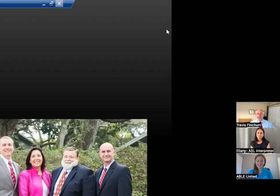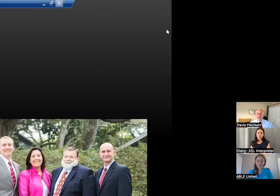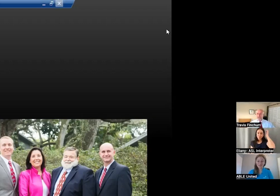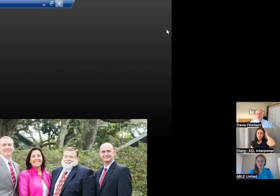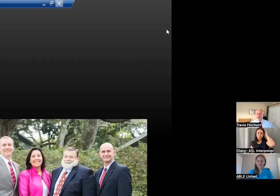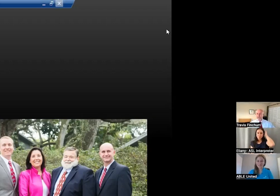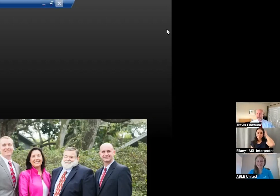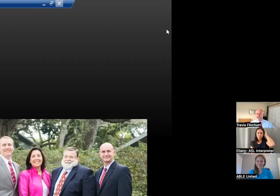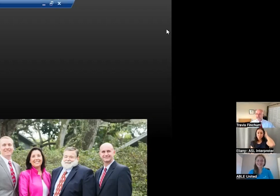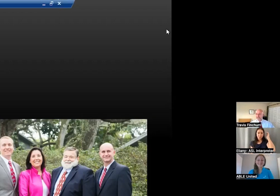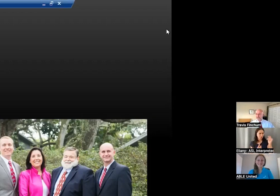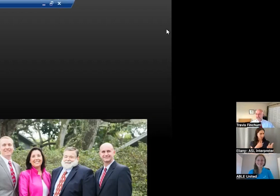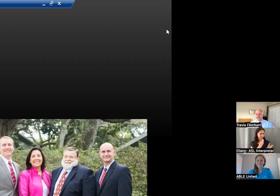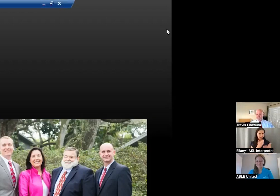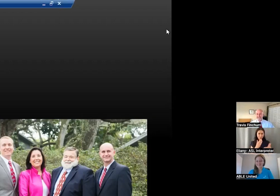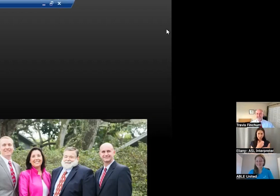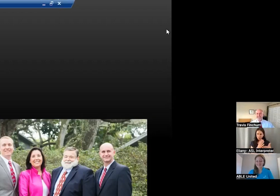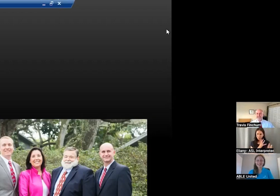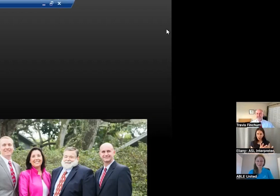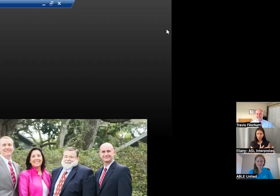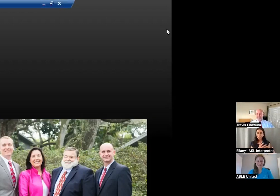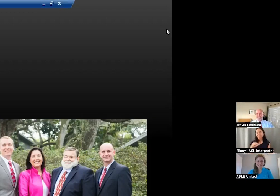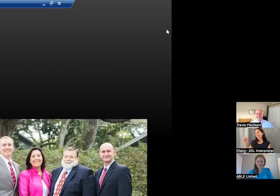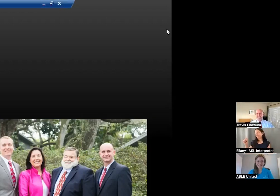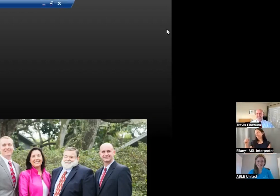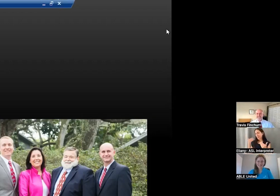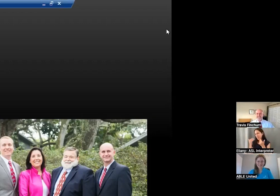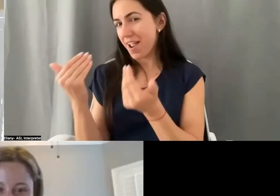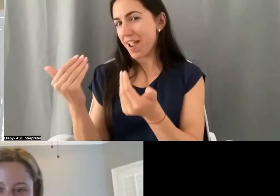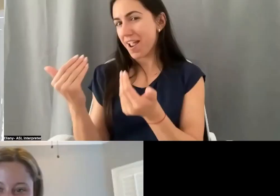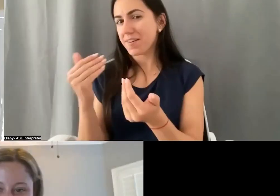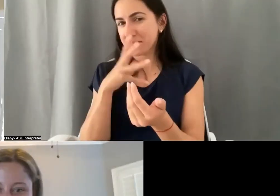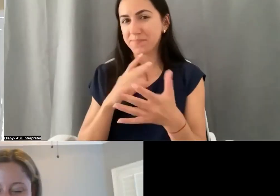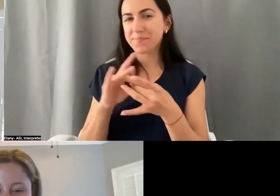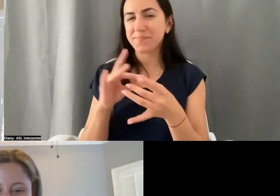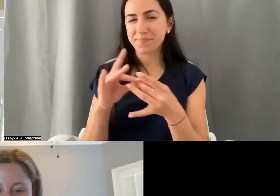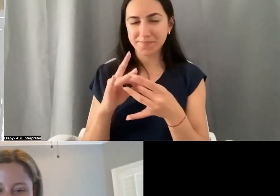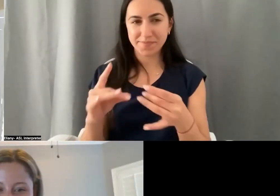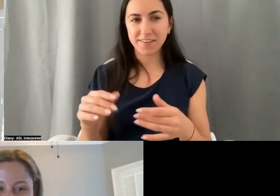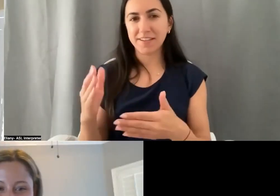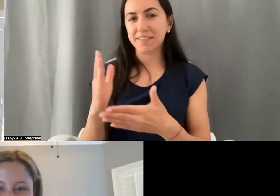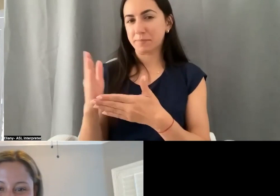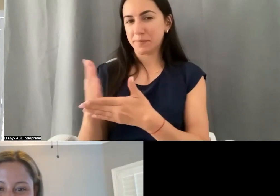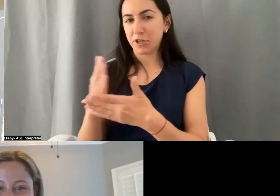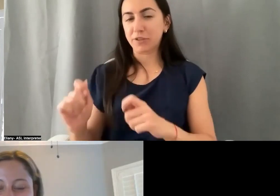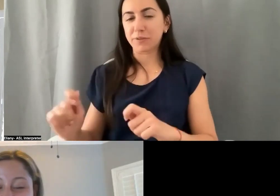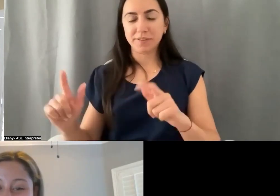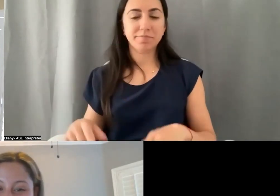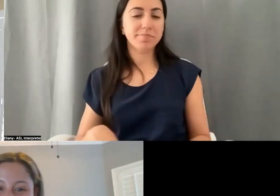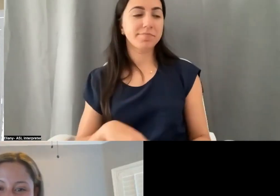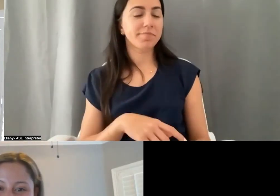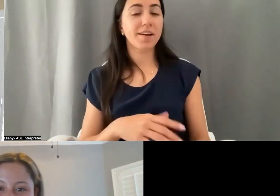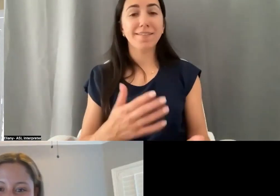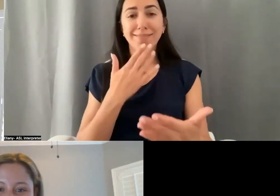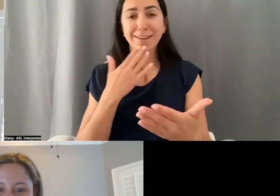And should I stop sharing then? Is that okay? Yeah, go ahead and stop sharing screen. Okay. Thank you